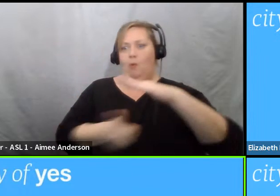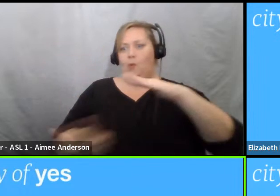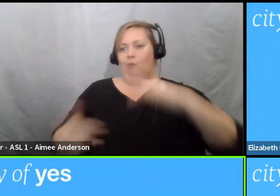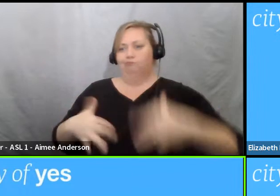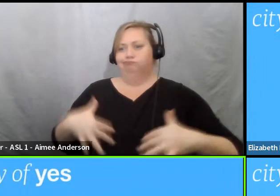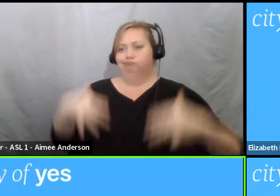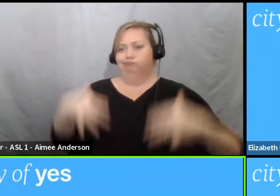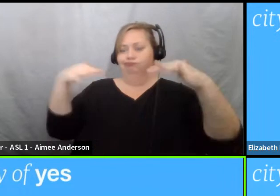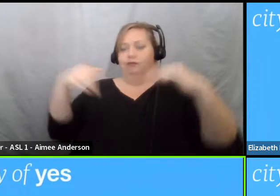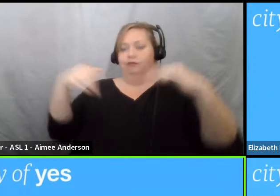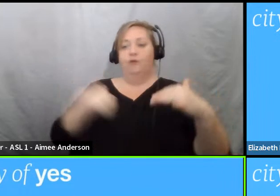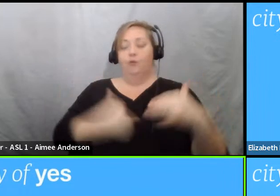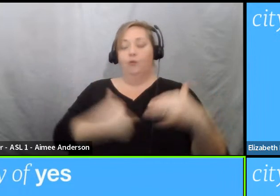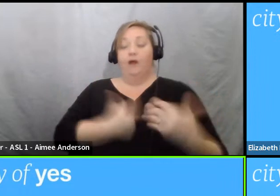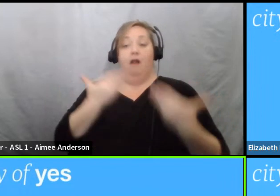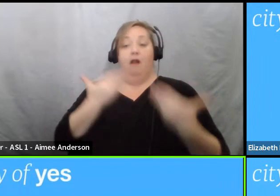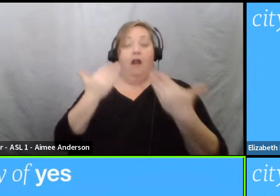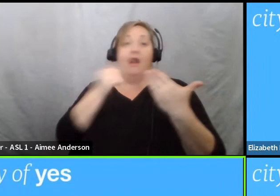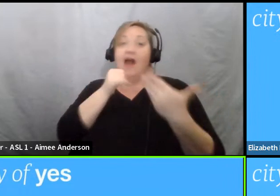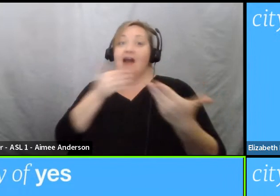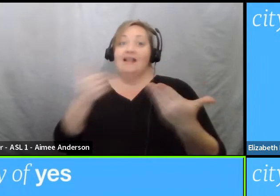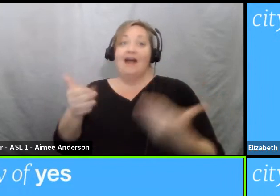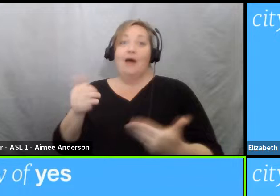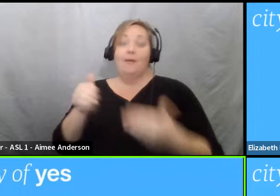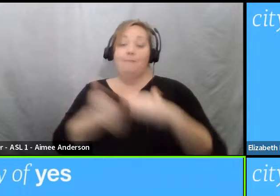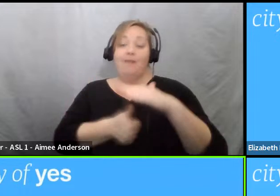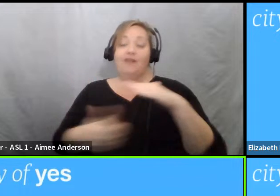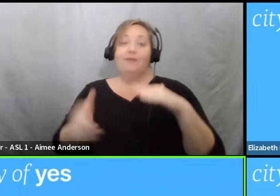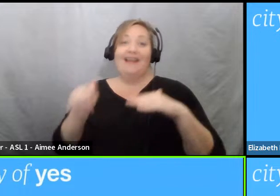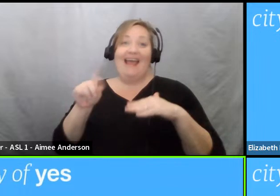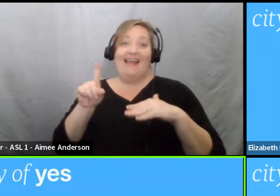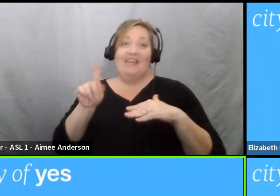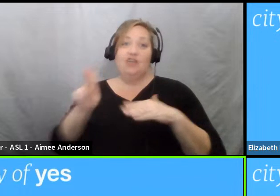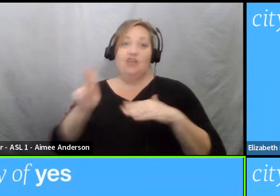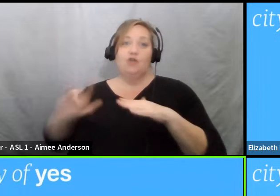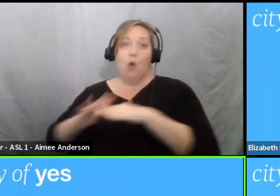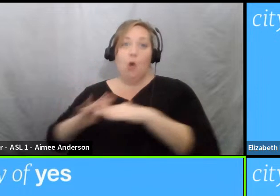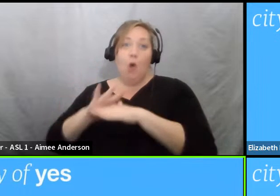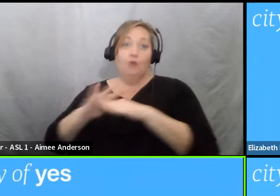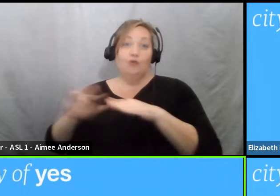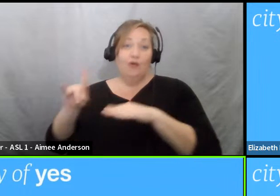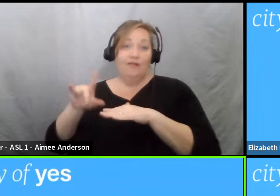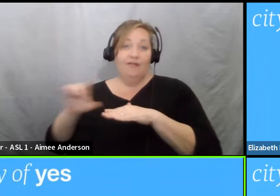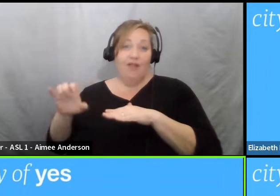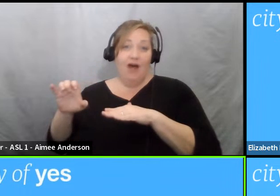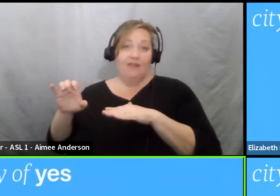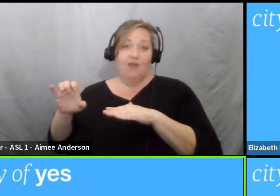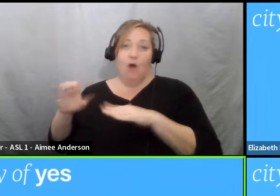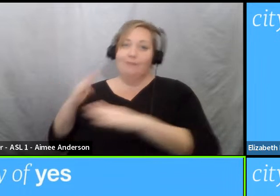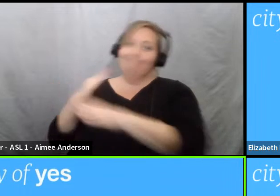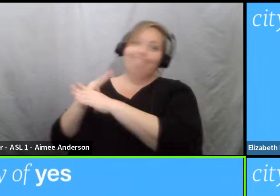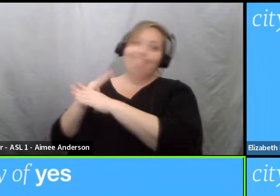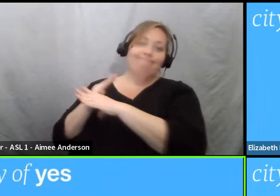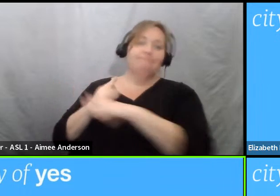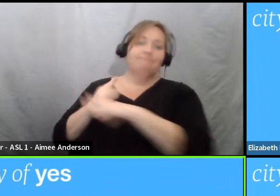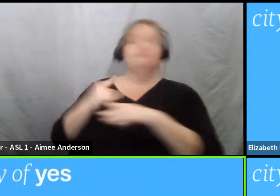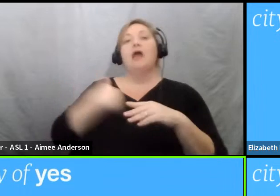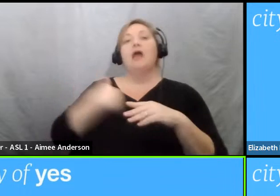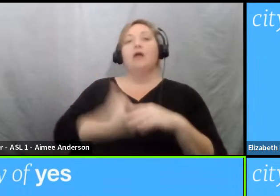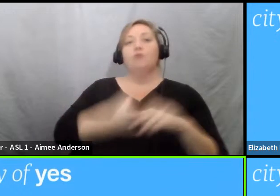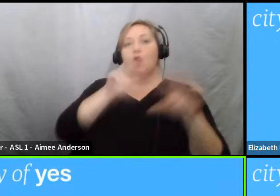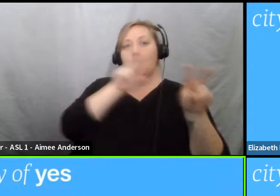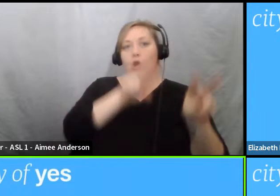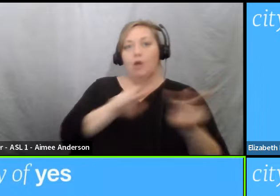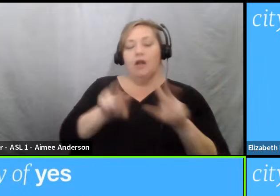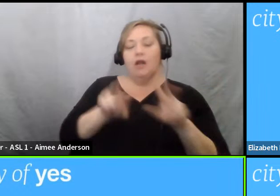to not allow basement ADUs in the coastal flood zone, and we're looking very carefully at what regulations